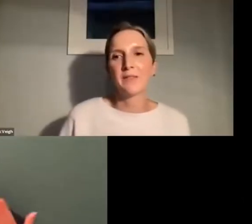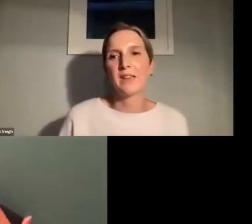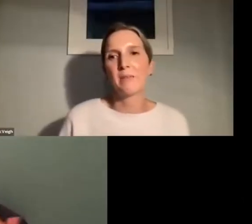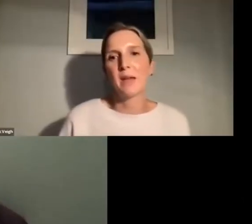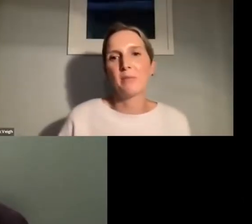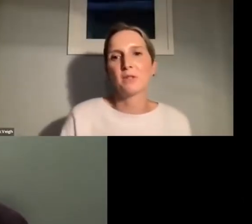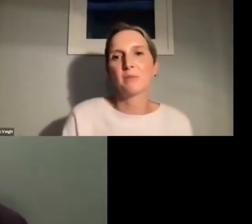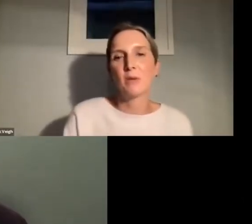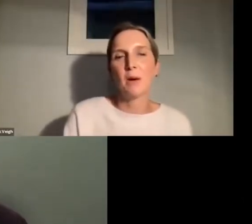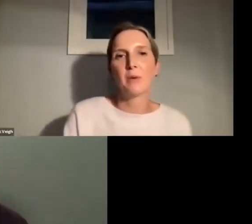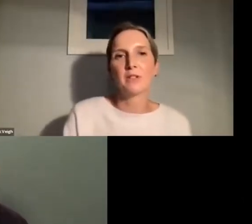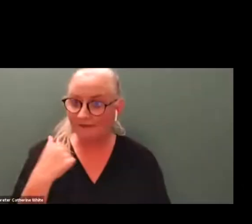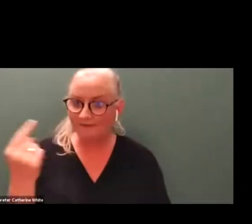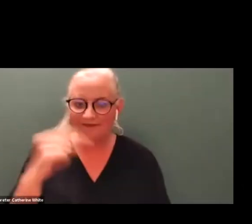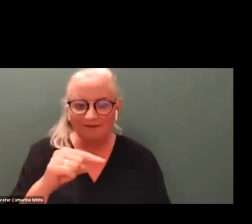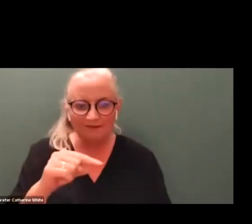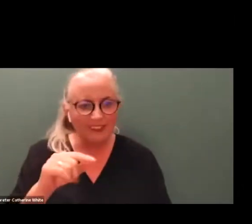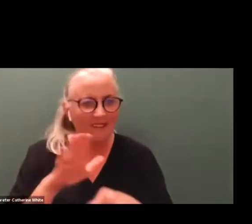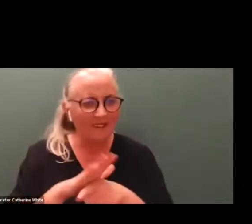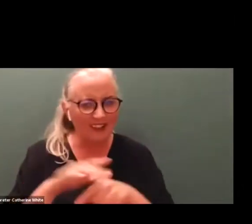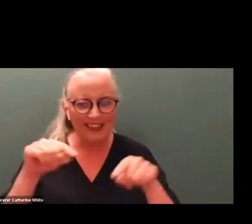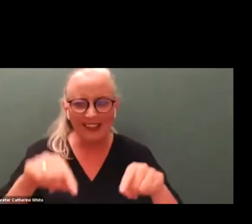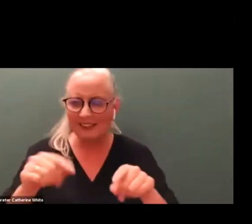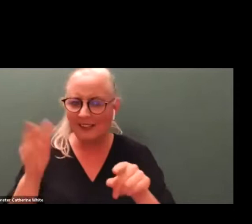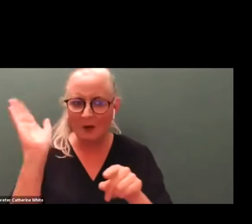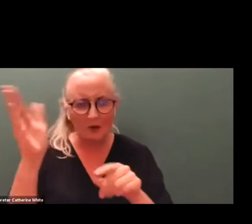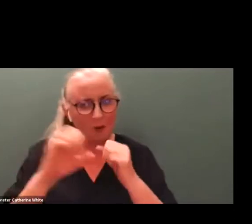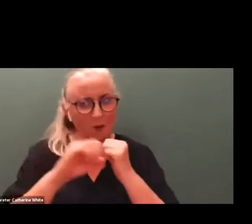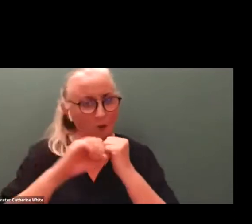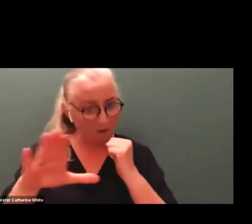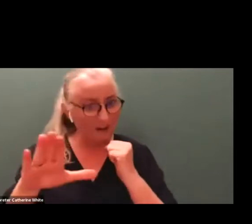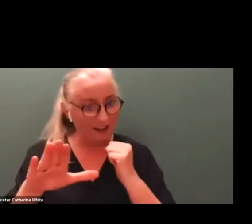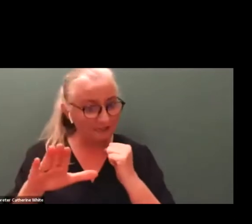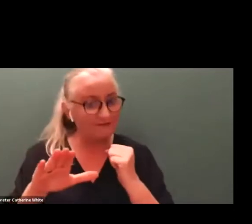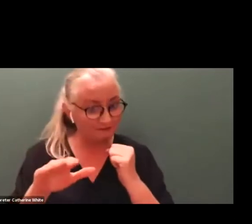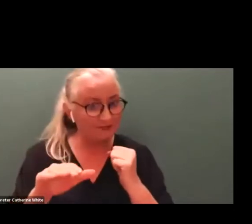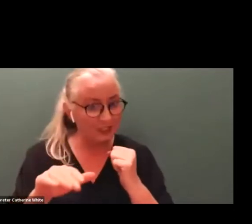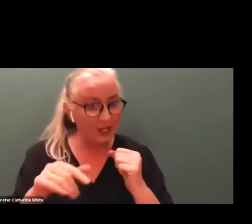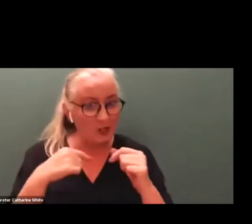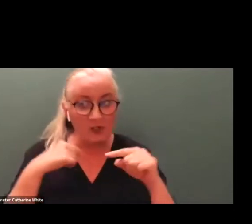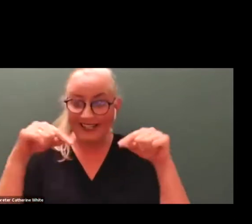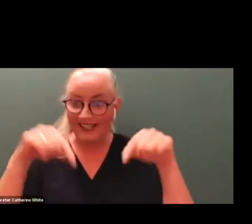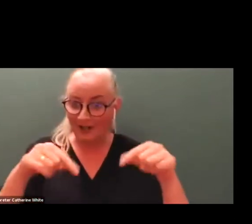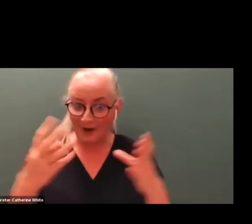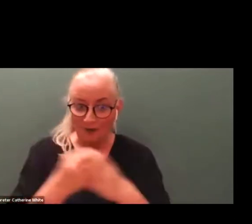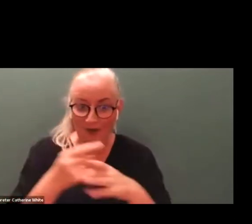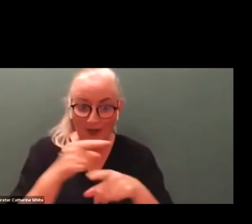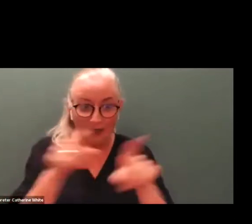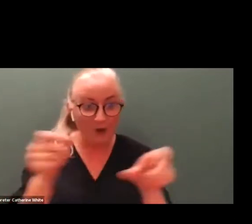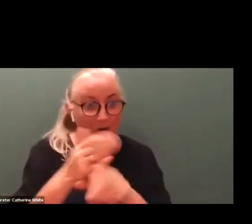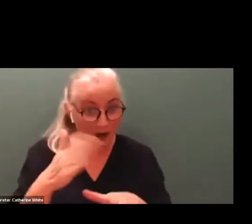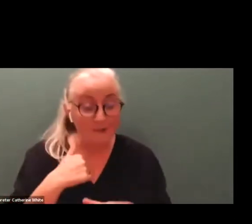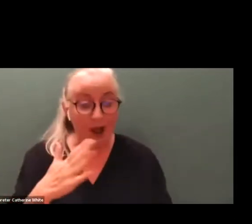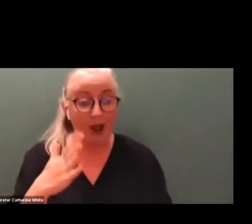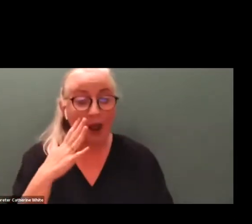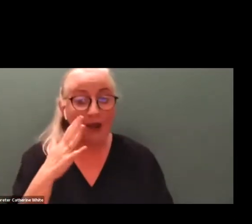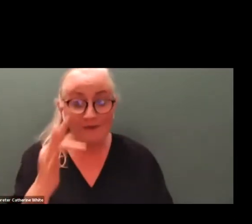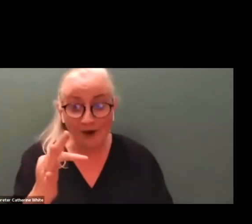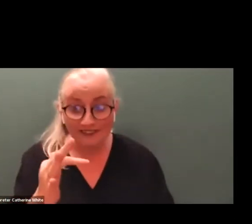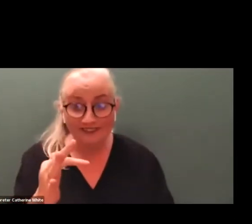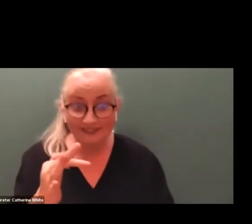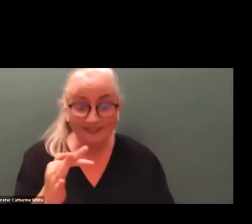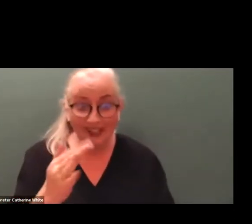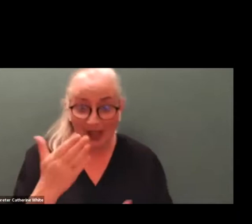speak at the Menopause and Me webinar tonight. It's a real honour to be here with everybody, and I'm really looking forward to learning a lot